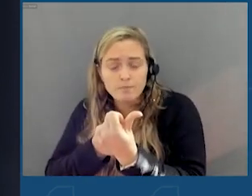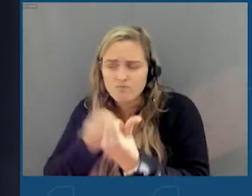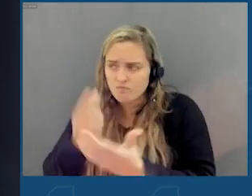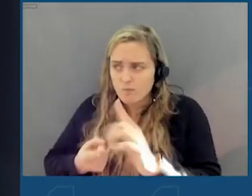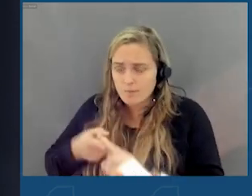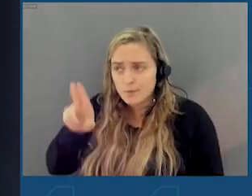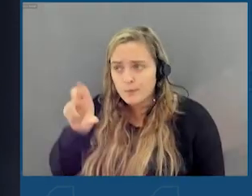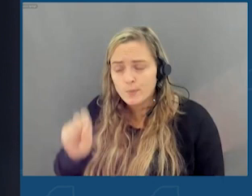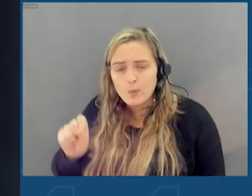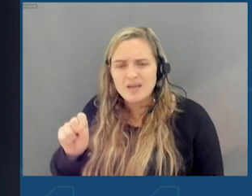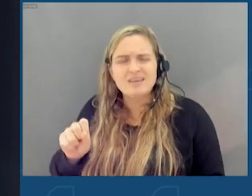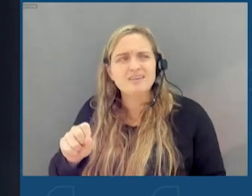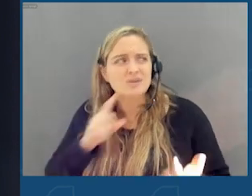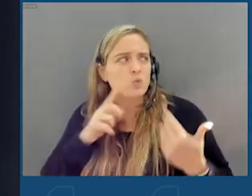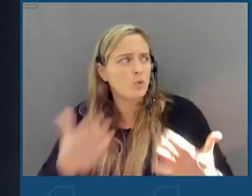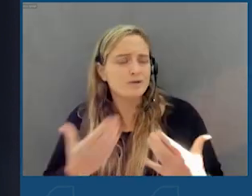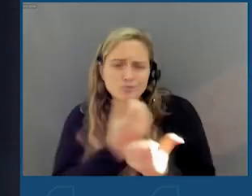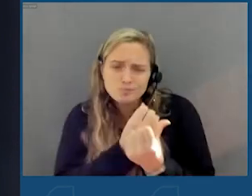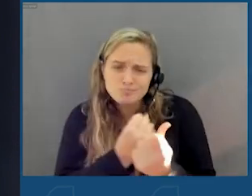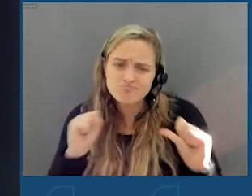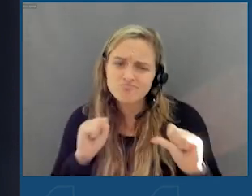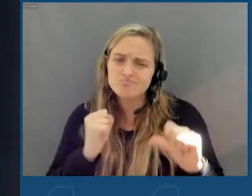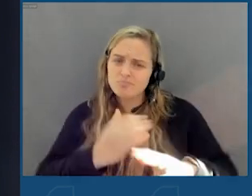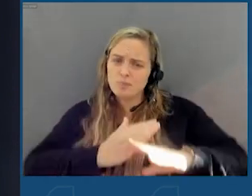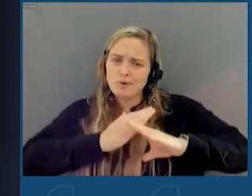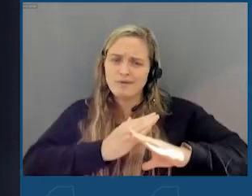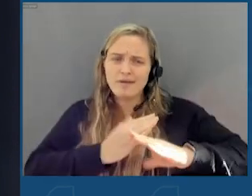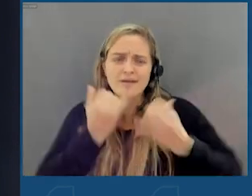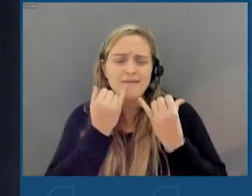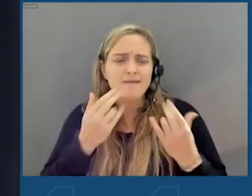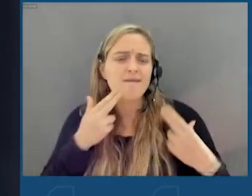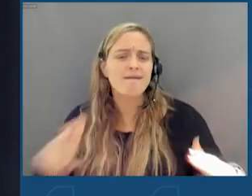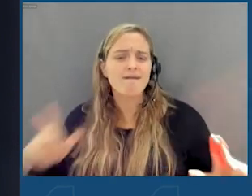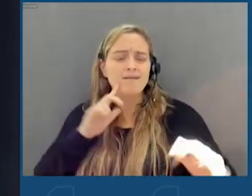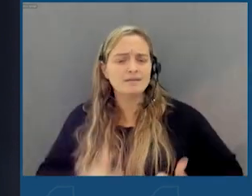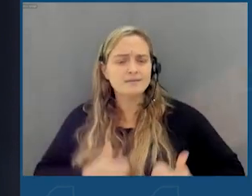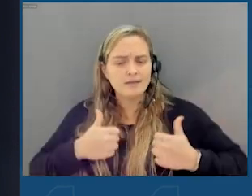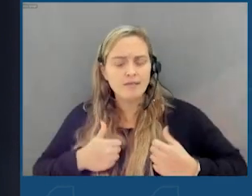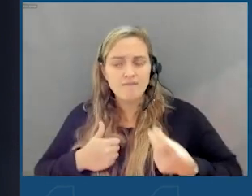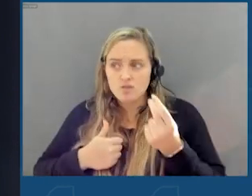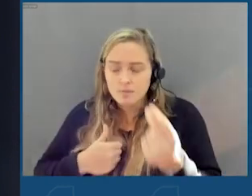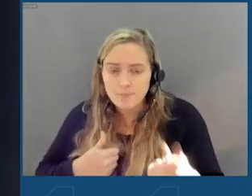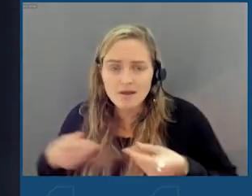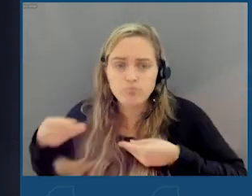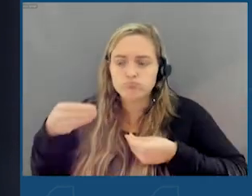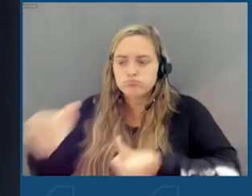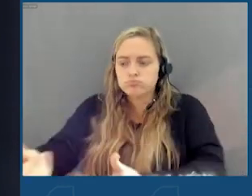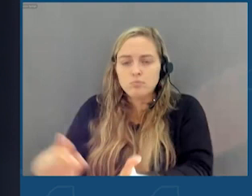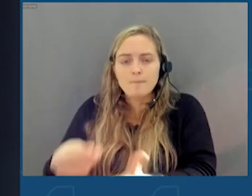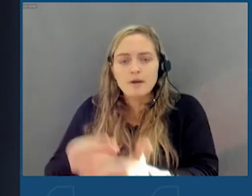call for the protection of innocent life and support the immediate flow of humanitarian aid to Gaza,